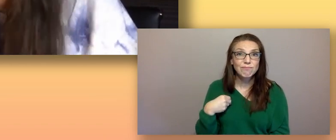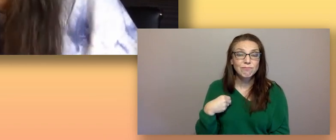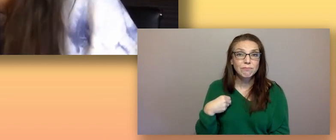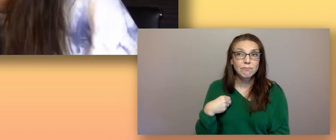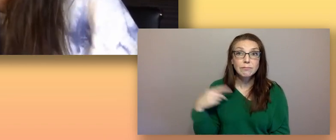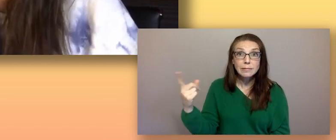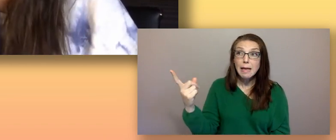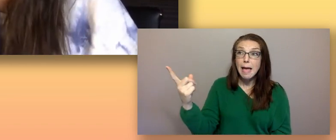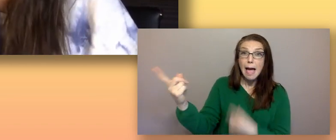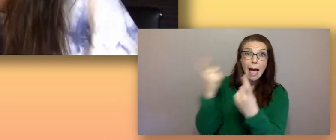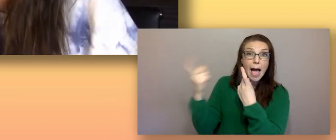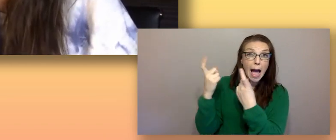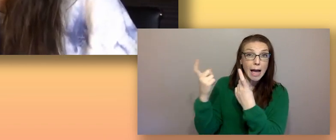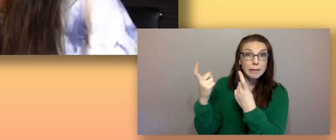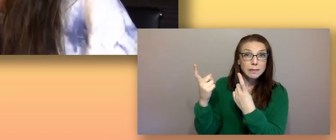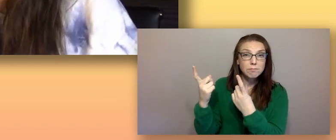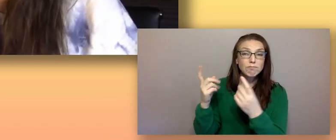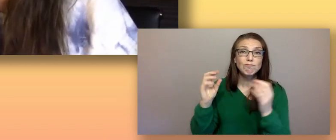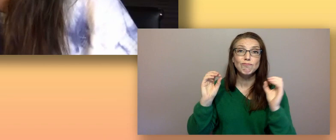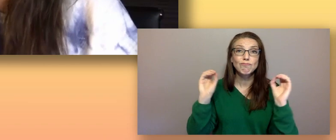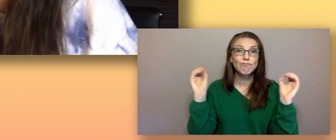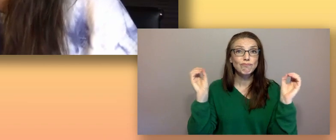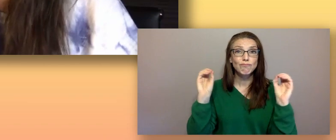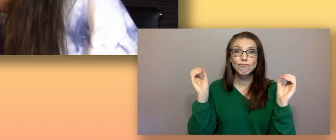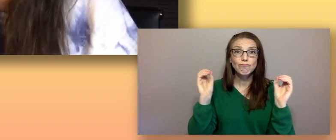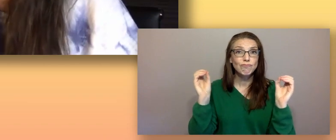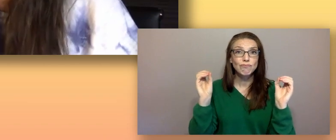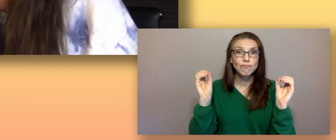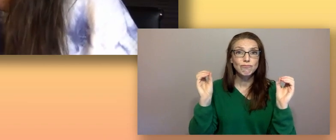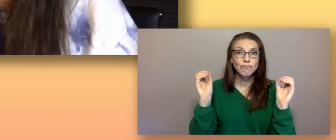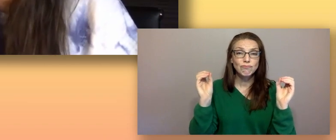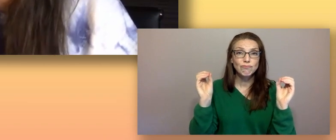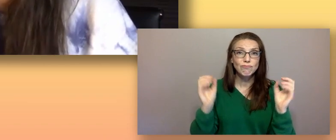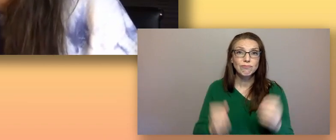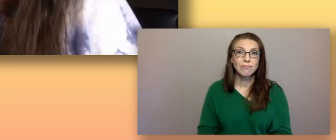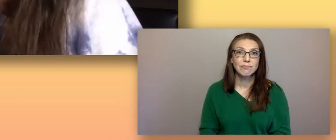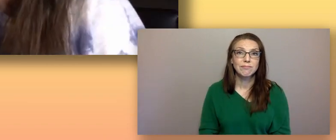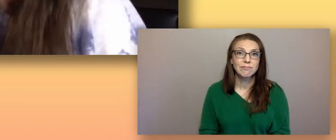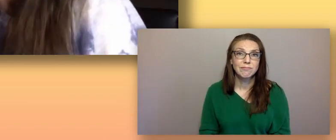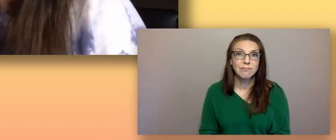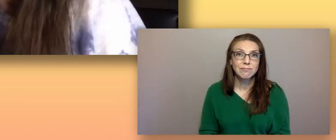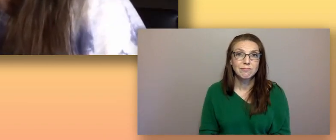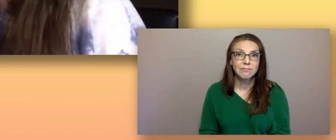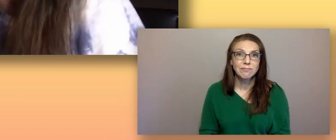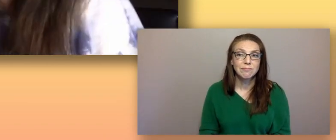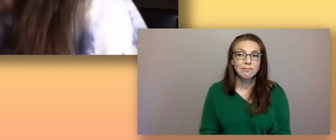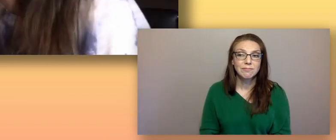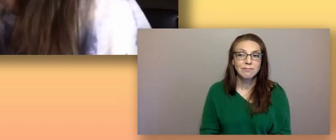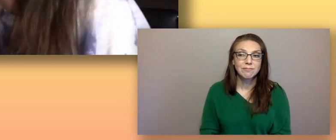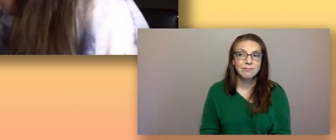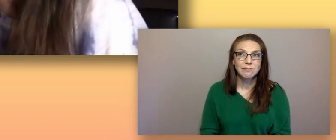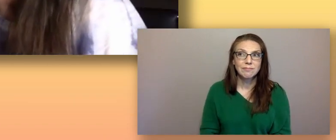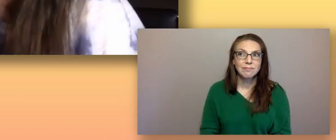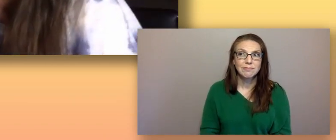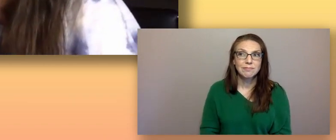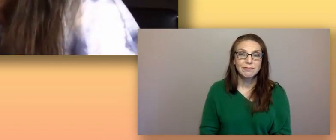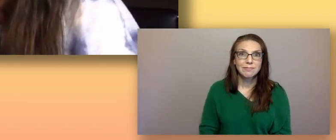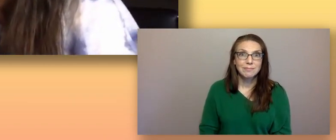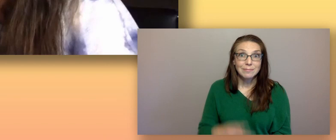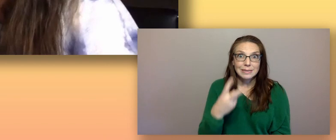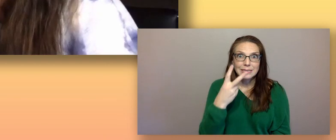ask anything else, just if I was okay, nothing else. And he saw how flushed I